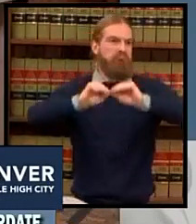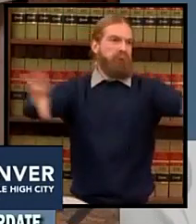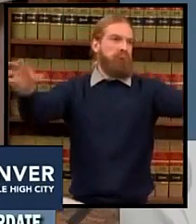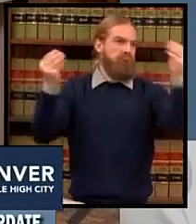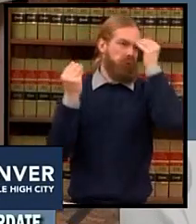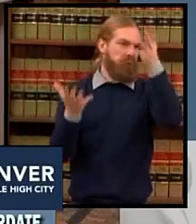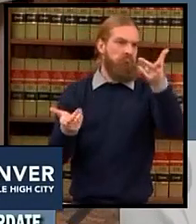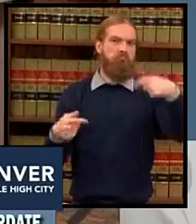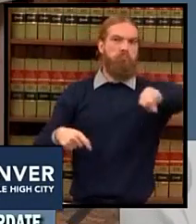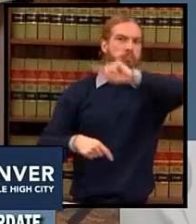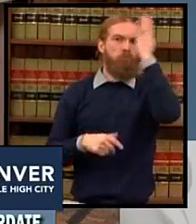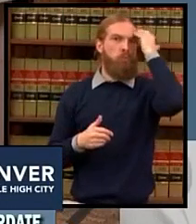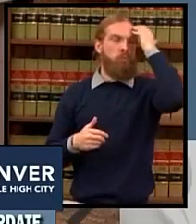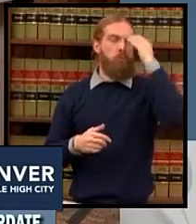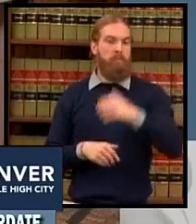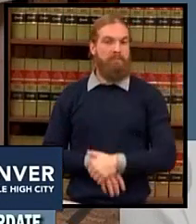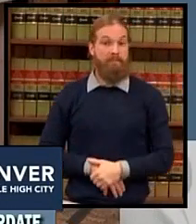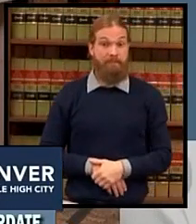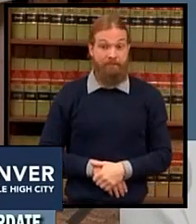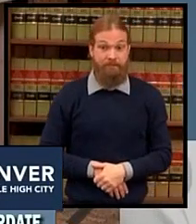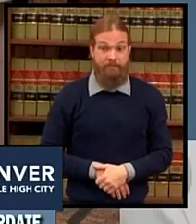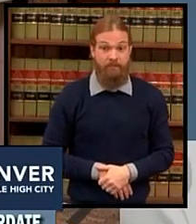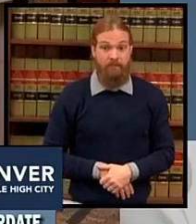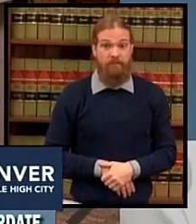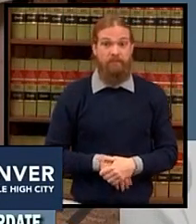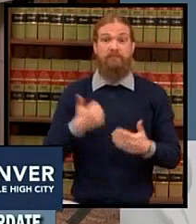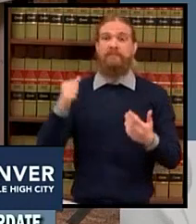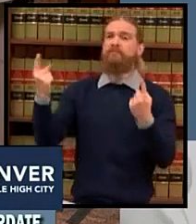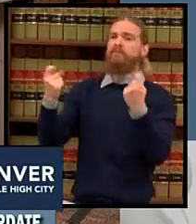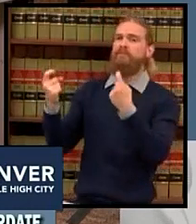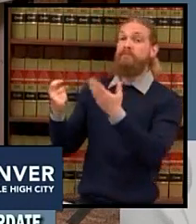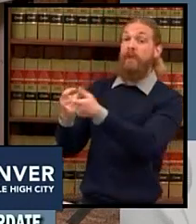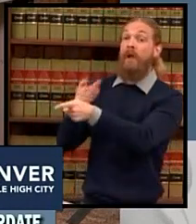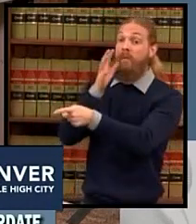Next. All right, Hannah from the Gazette.